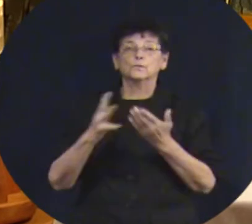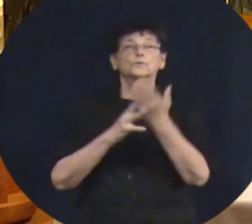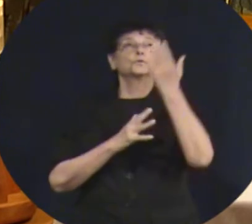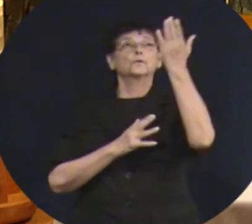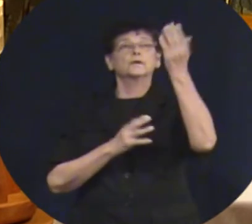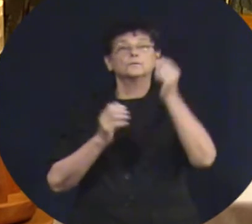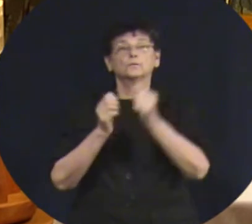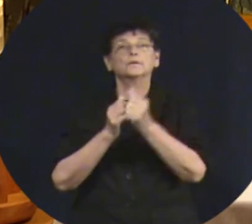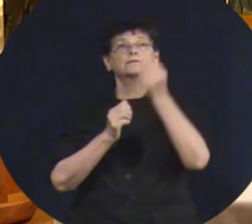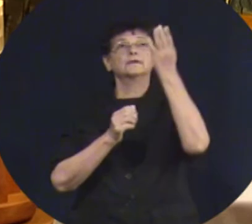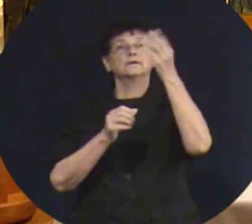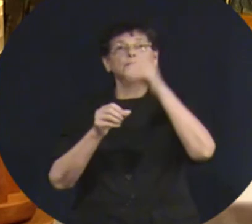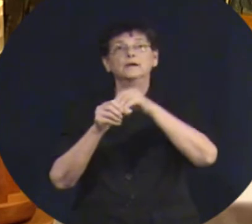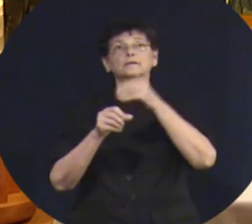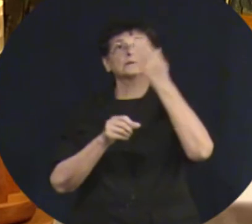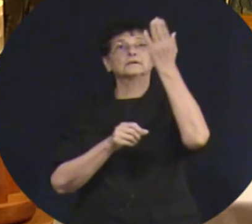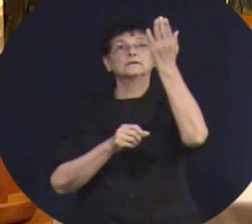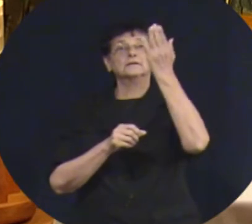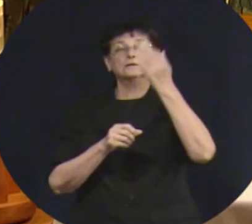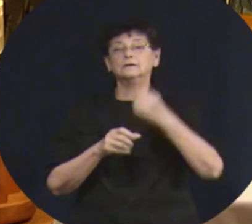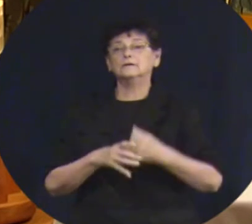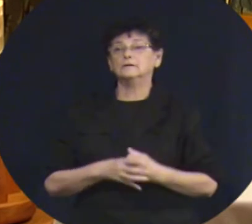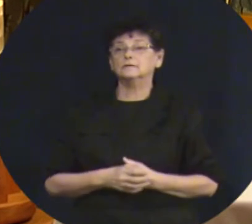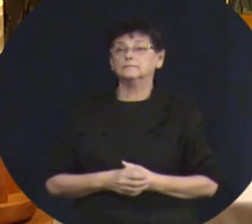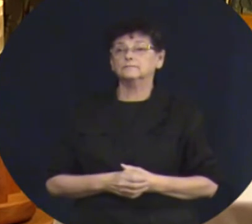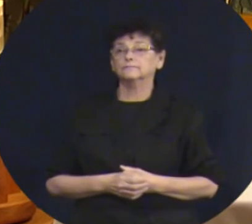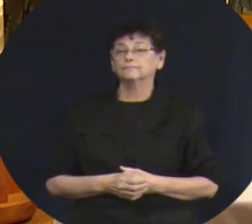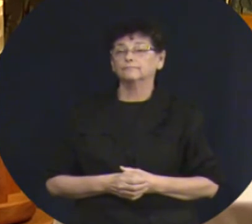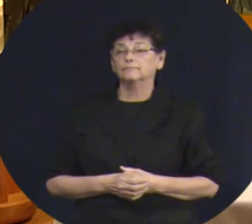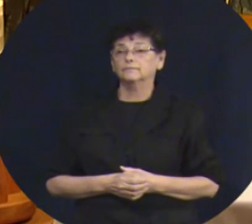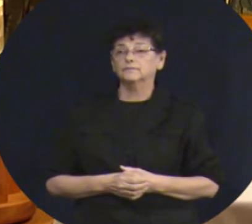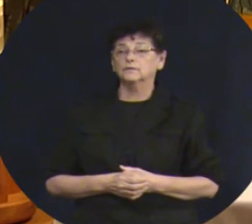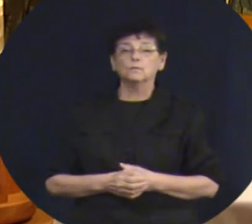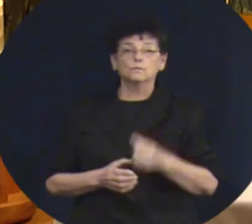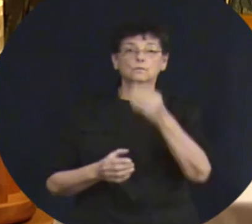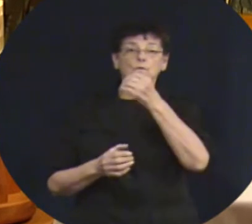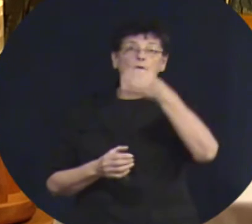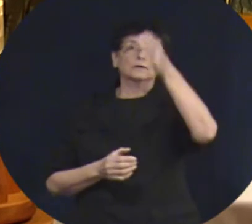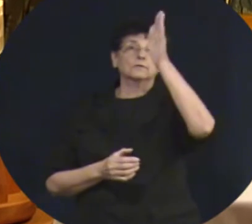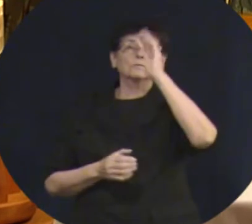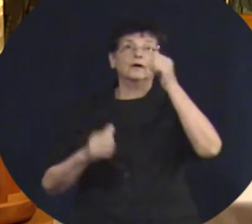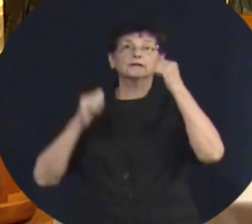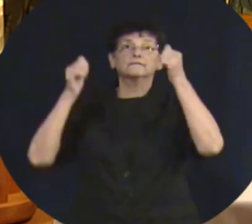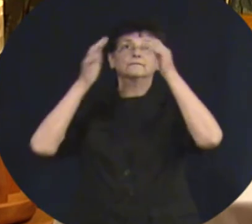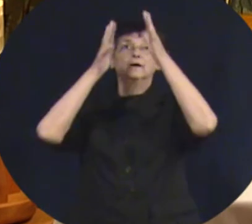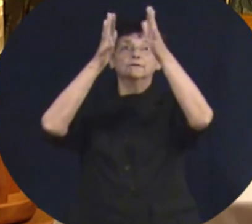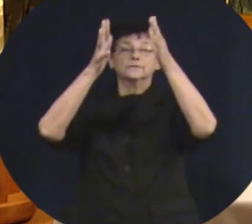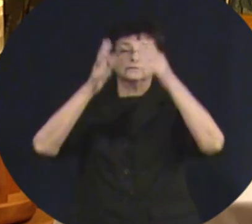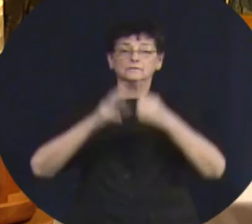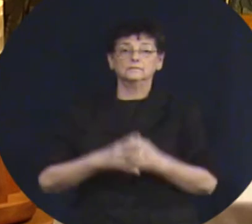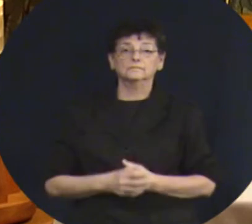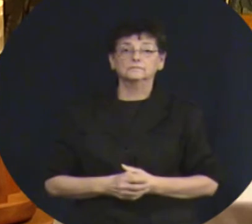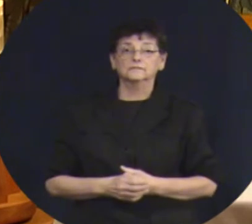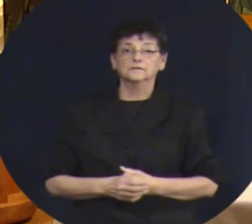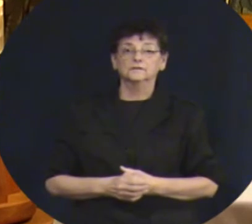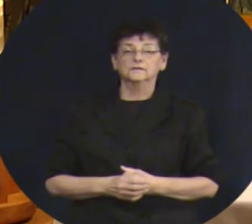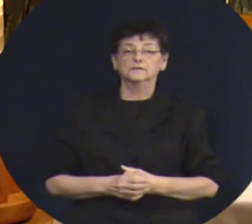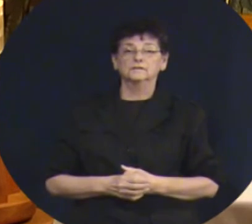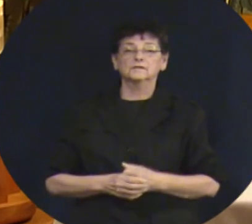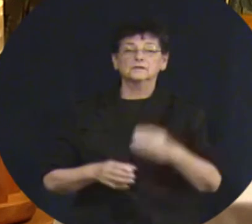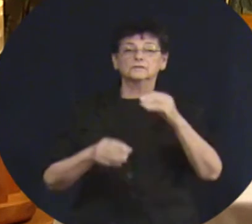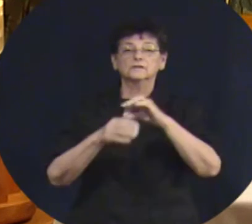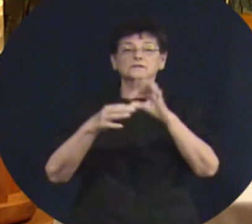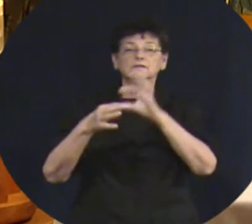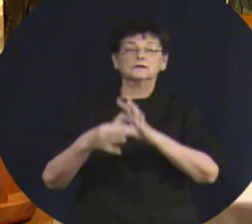Through him and with him and in him, O God, Almighty Father, in